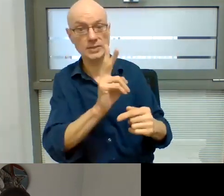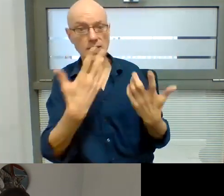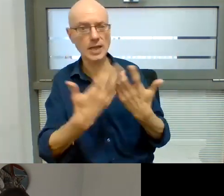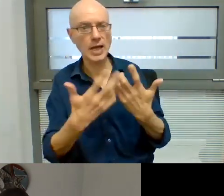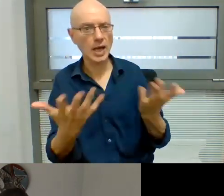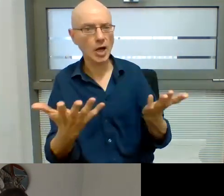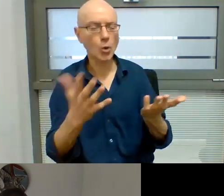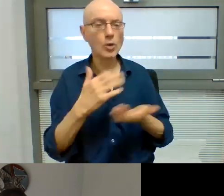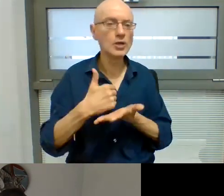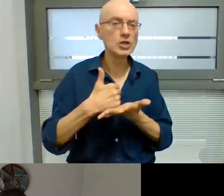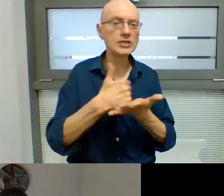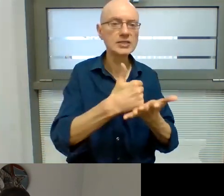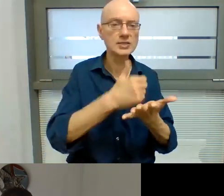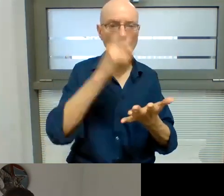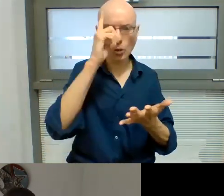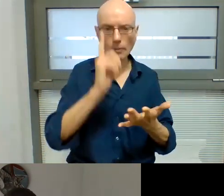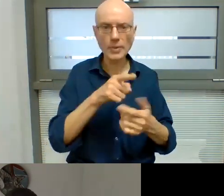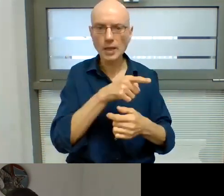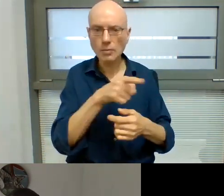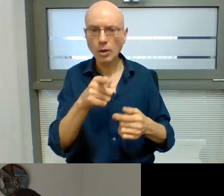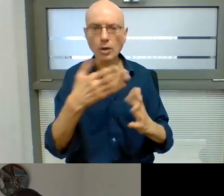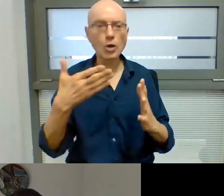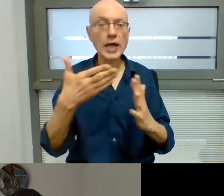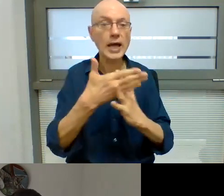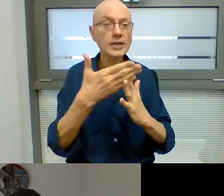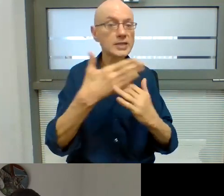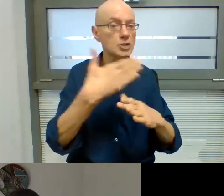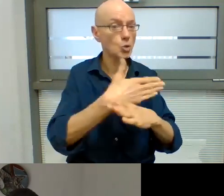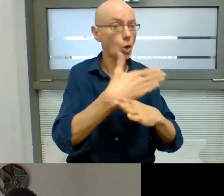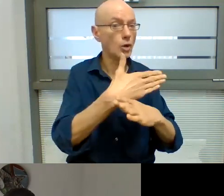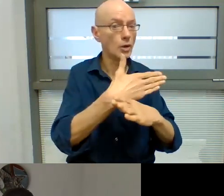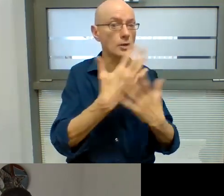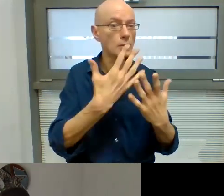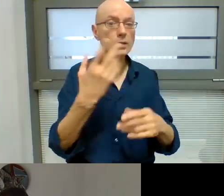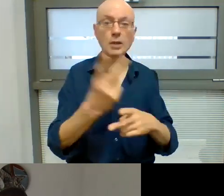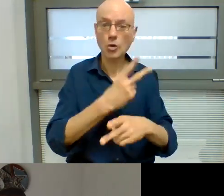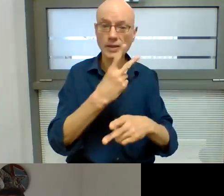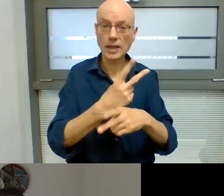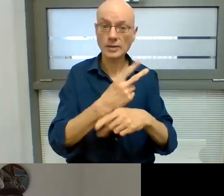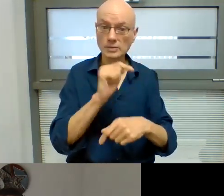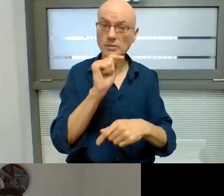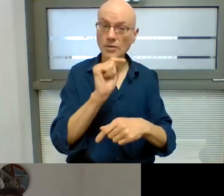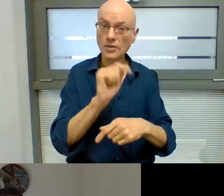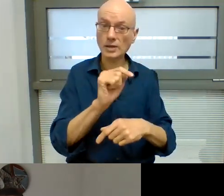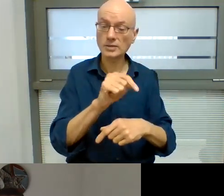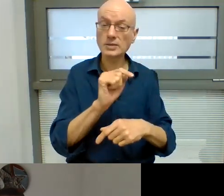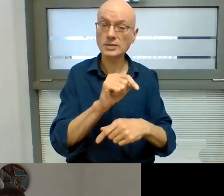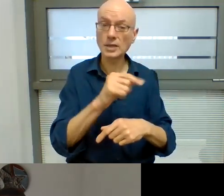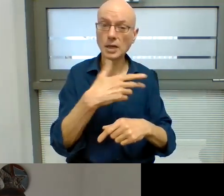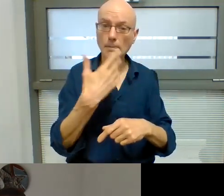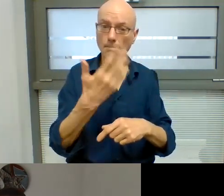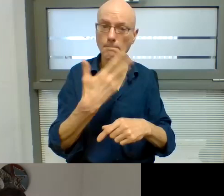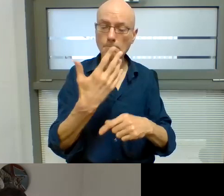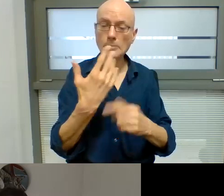supporting people with access to work. So, because again, you know, that's kind of something that